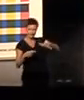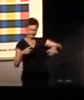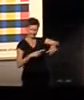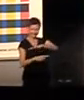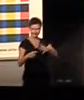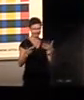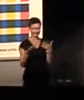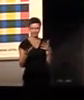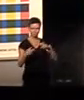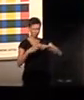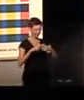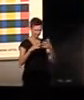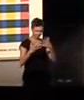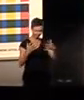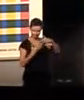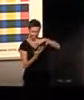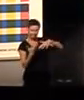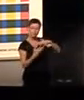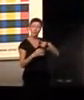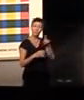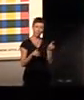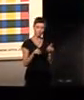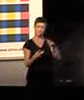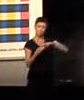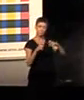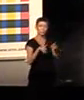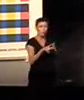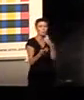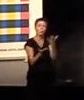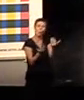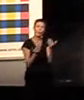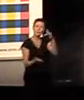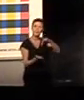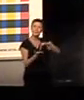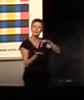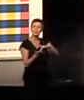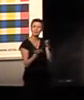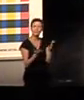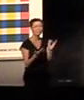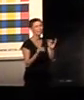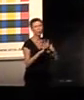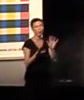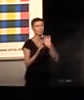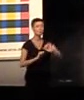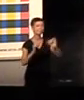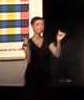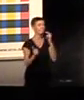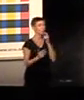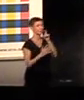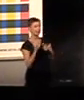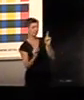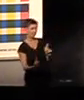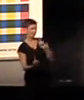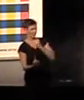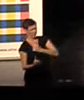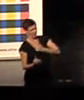met ons ooit zo ver in welkom in city-map zo meant much voor de people with disabilities and give you very sorry